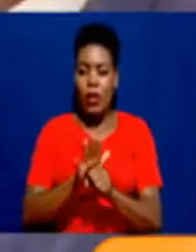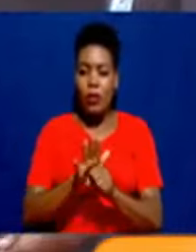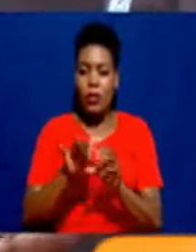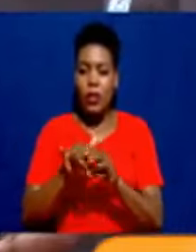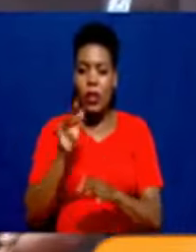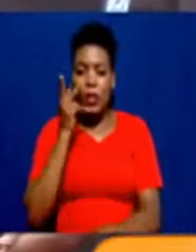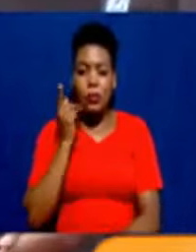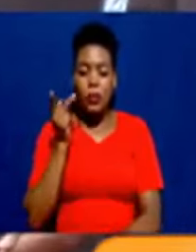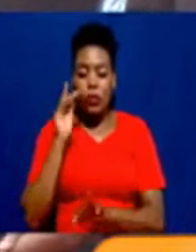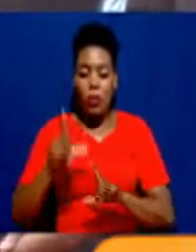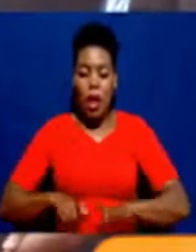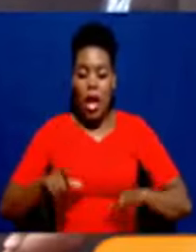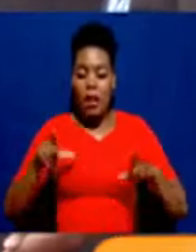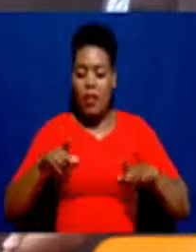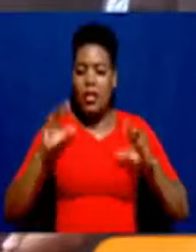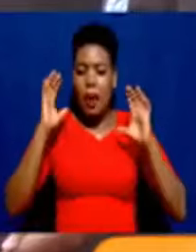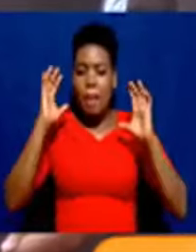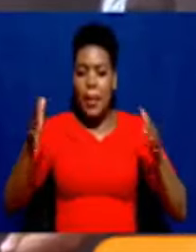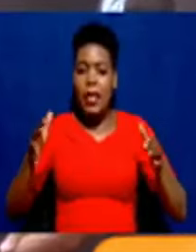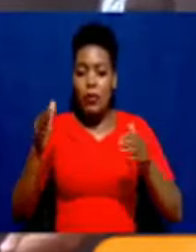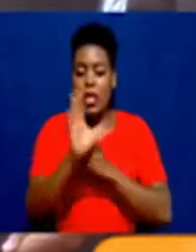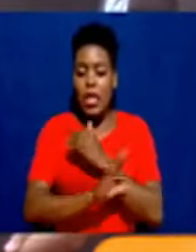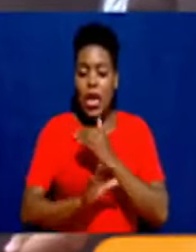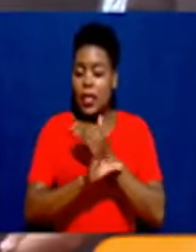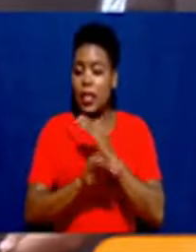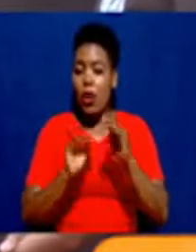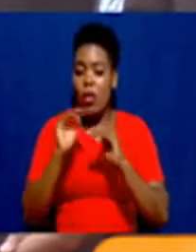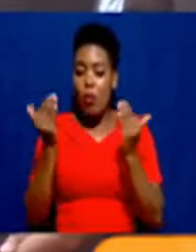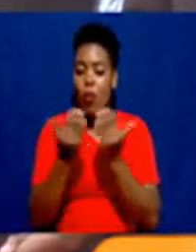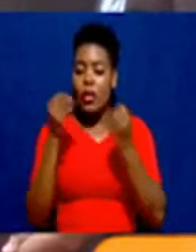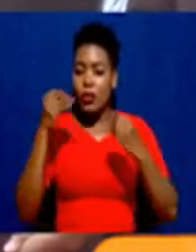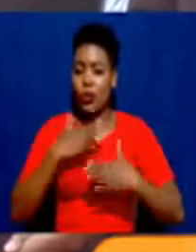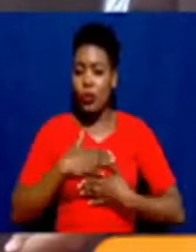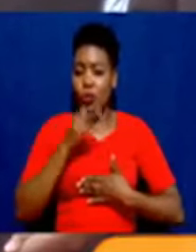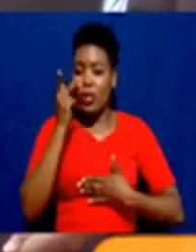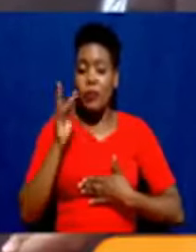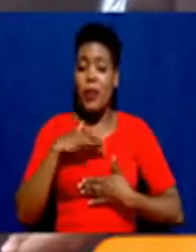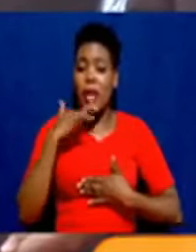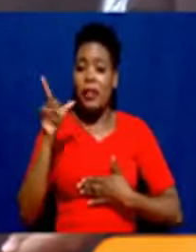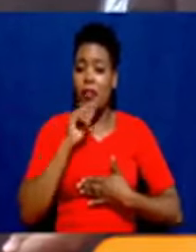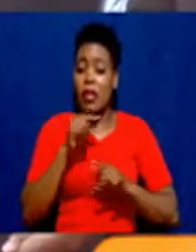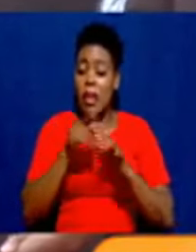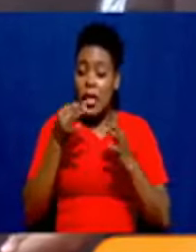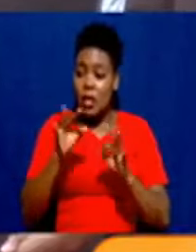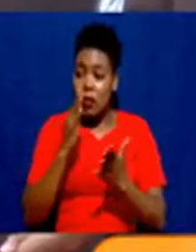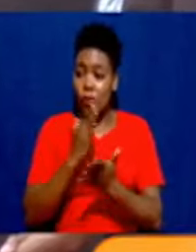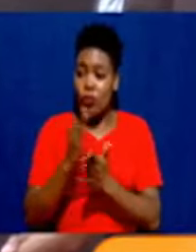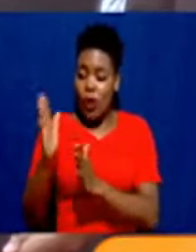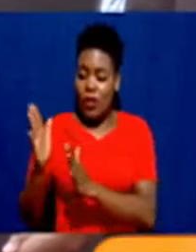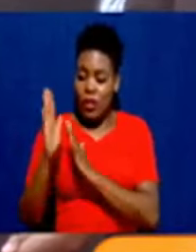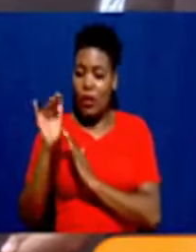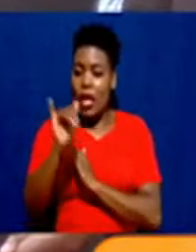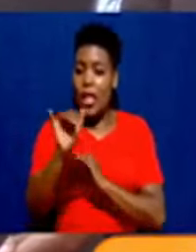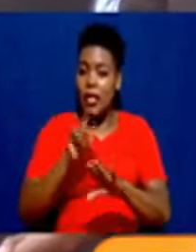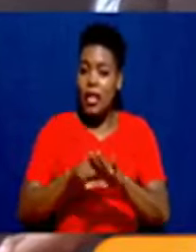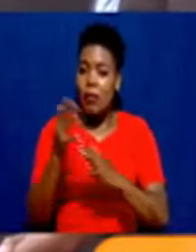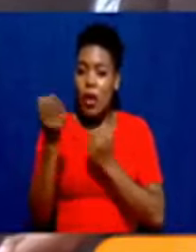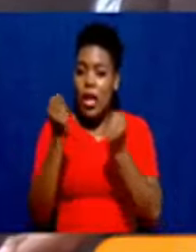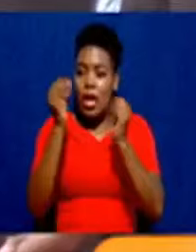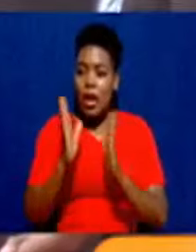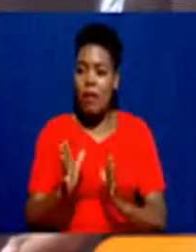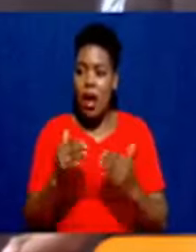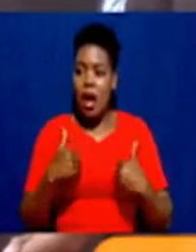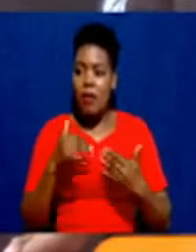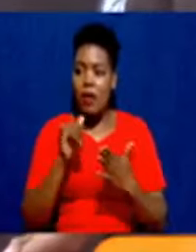Kiptum, it's so huge to the country and the world. But if he had security at that time or a driver,